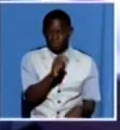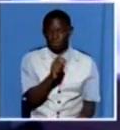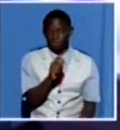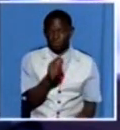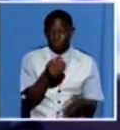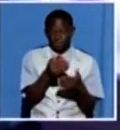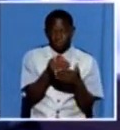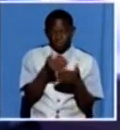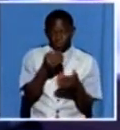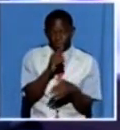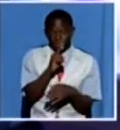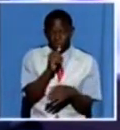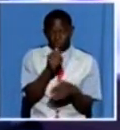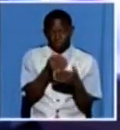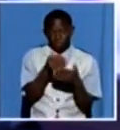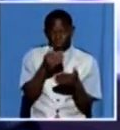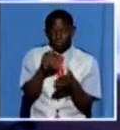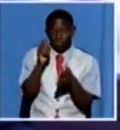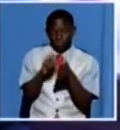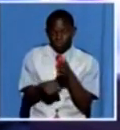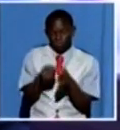$3.7 million.